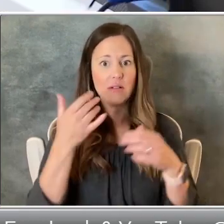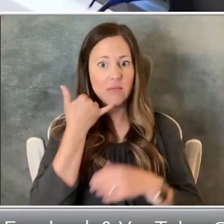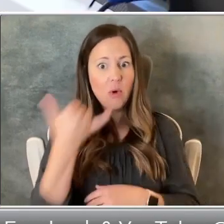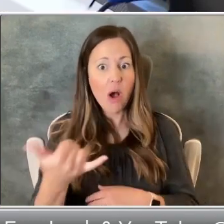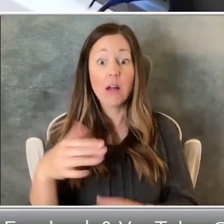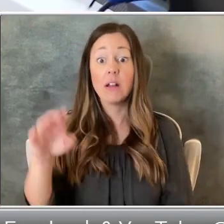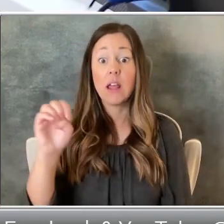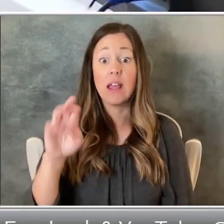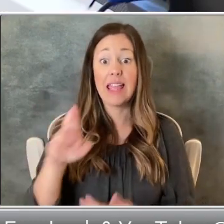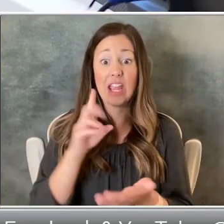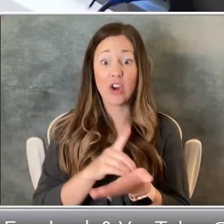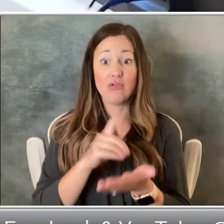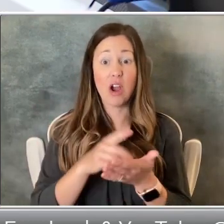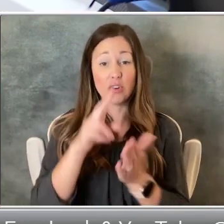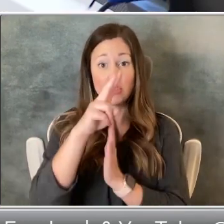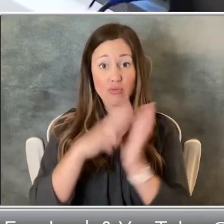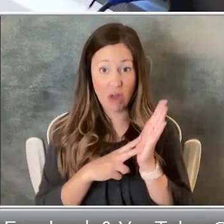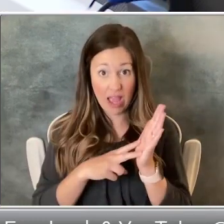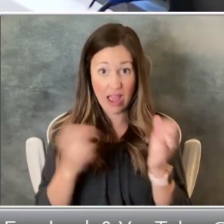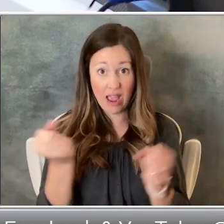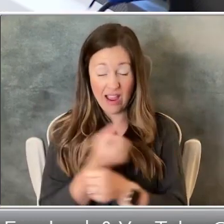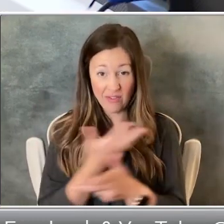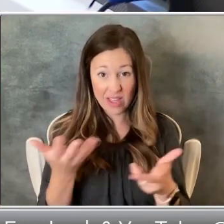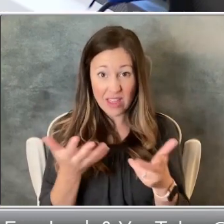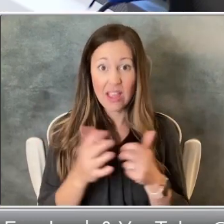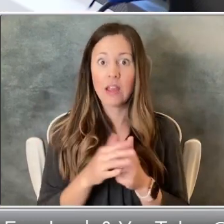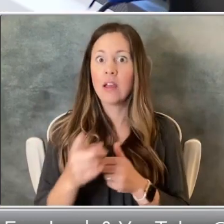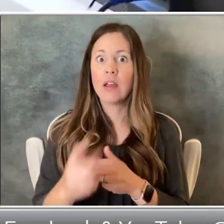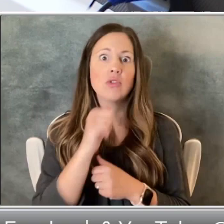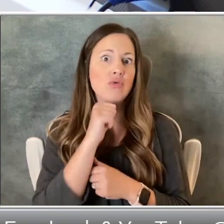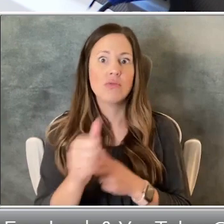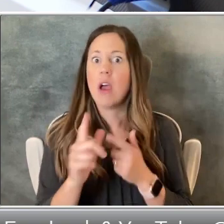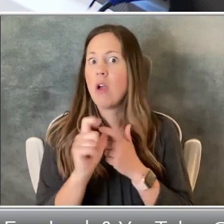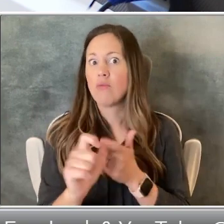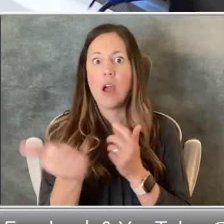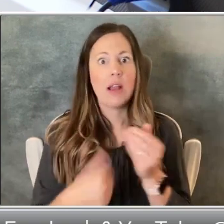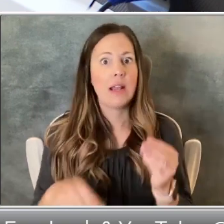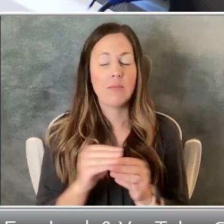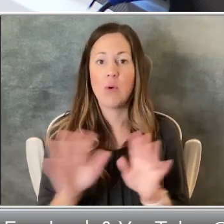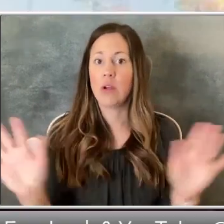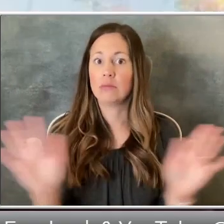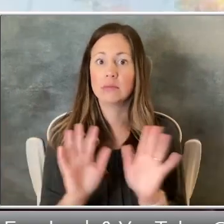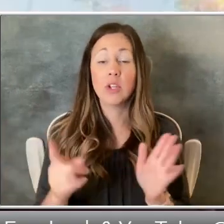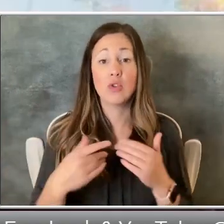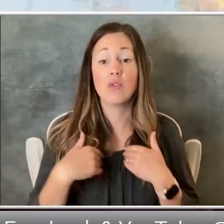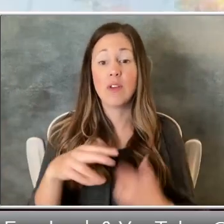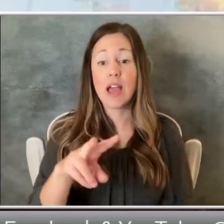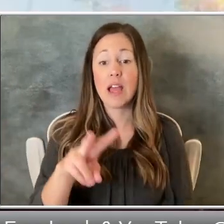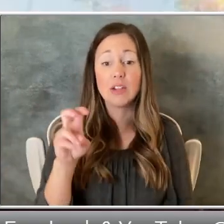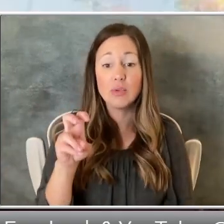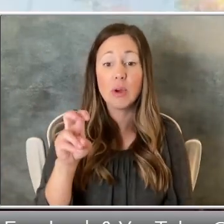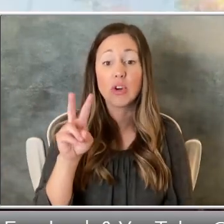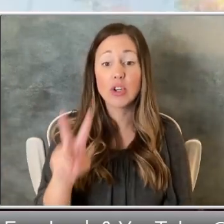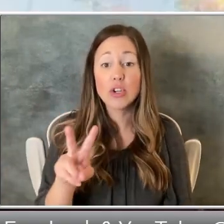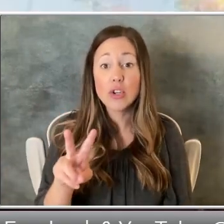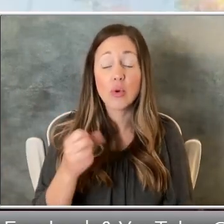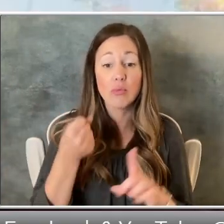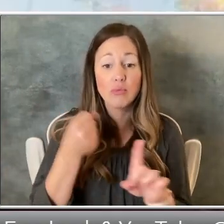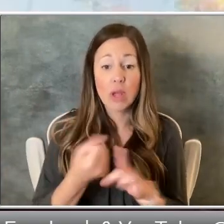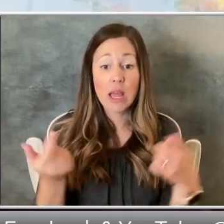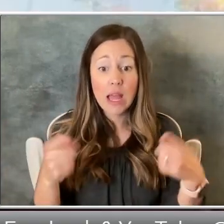here read your Holter, and you do not run anymore. You've had 202 episodes